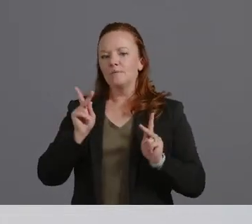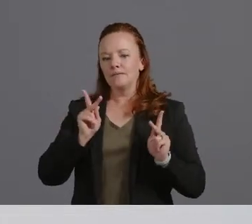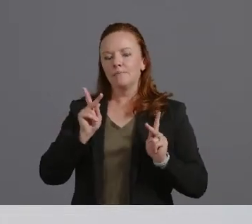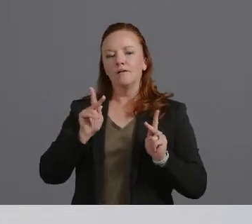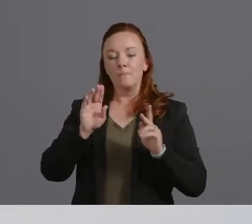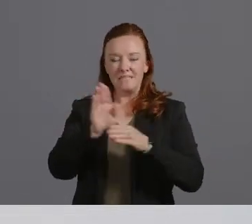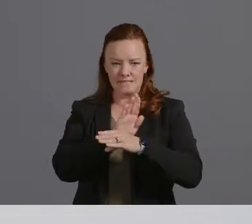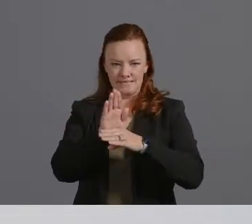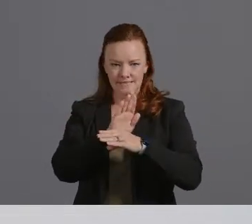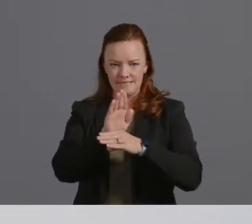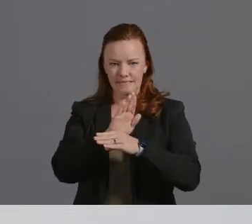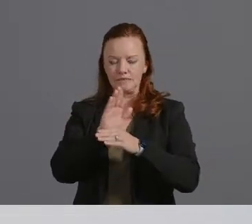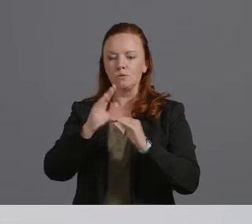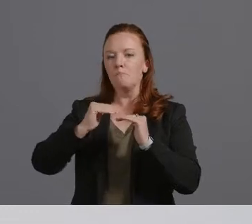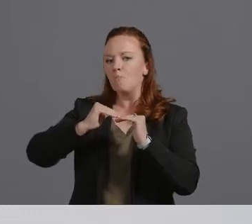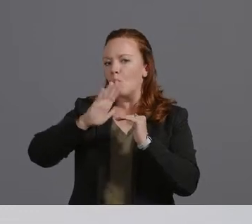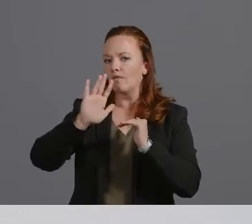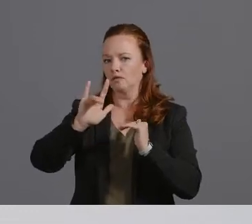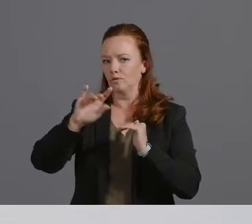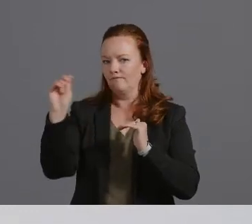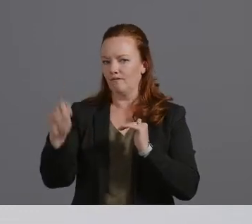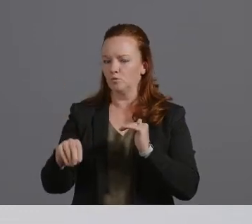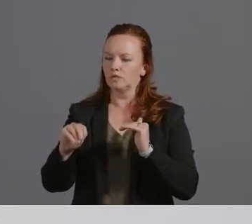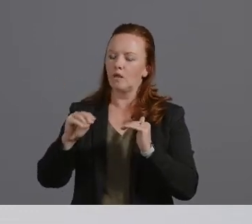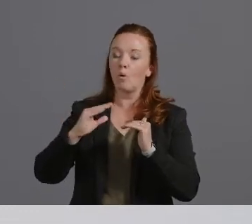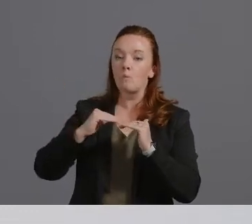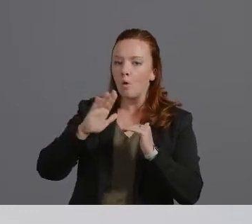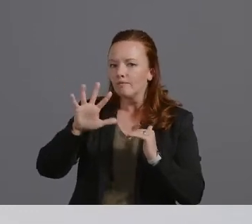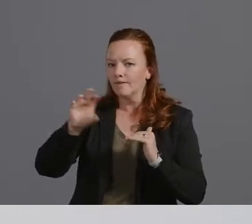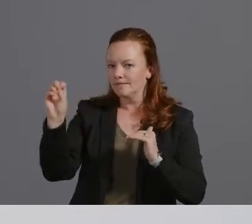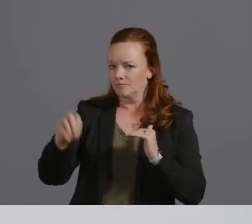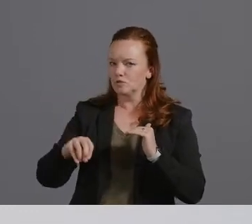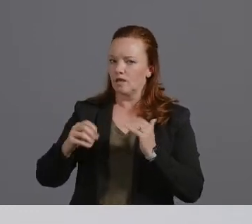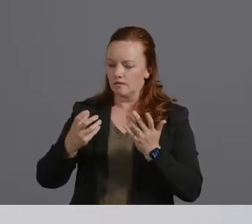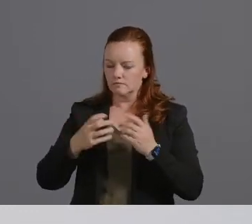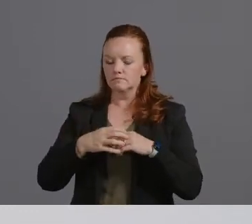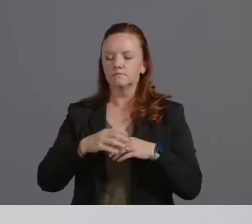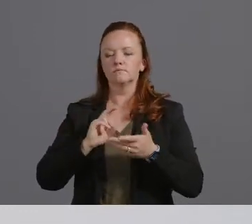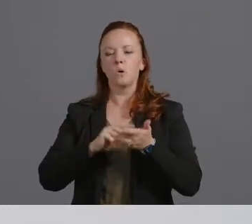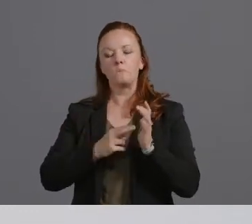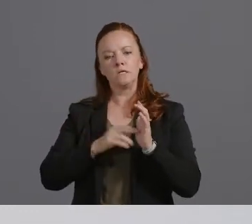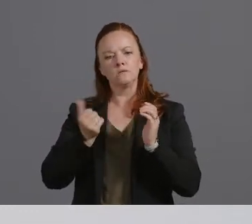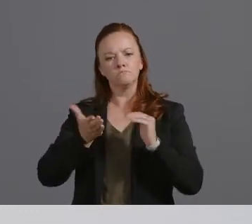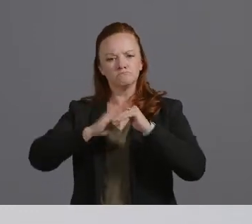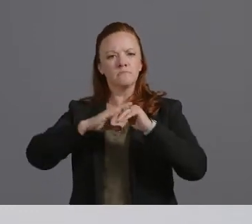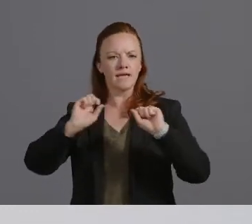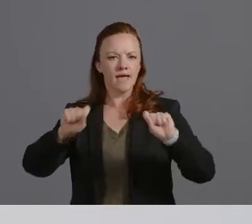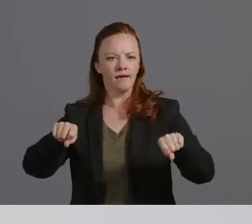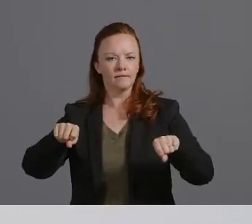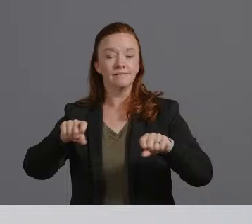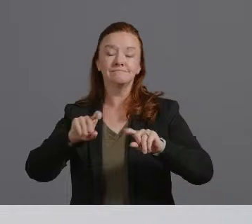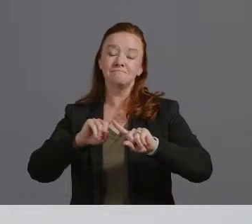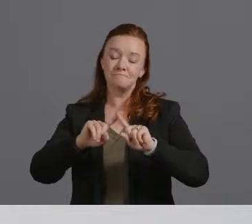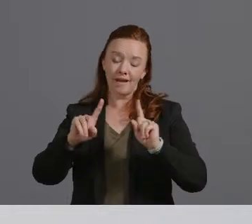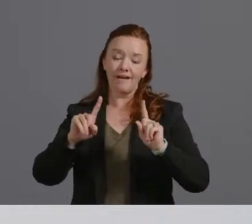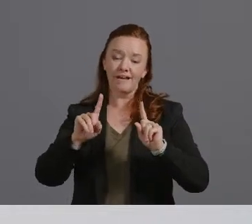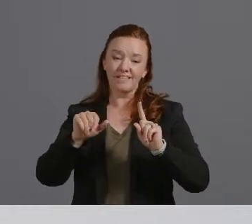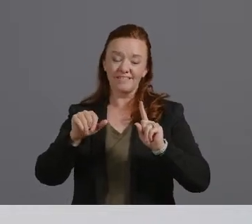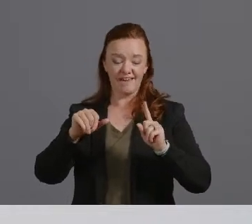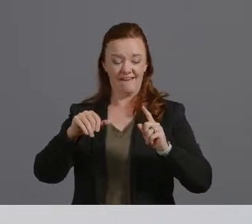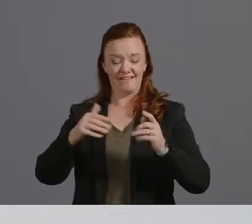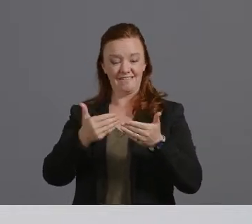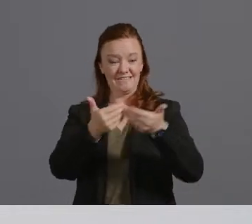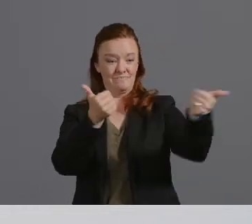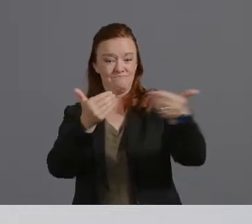or 50%, and so it will provide them with some additional relief. But the physical distancing is a very